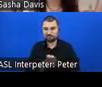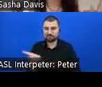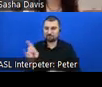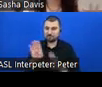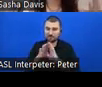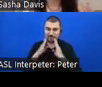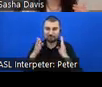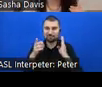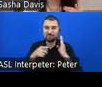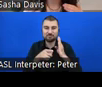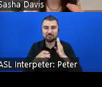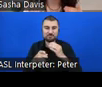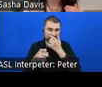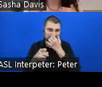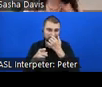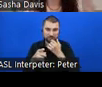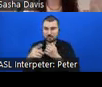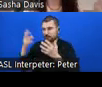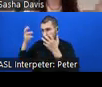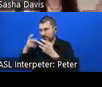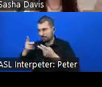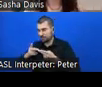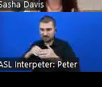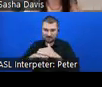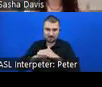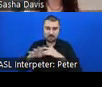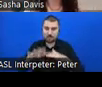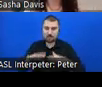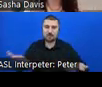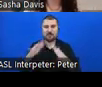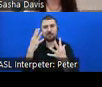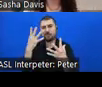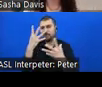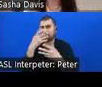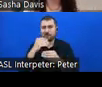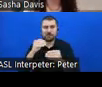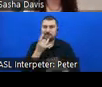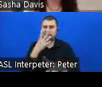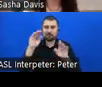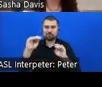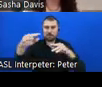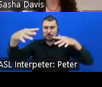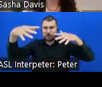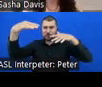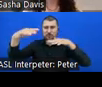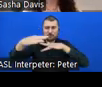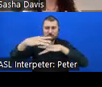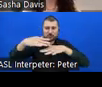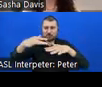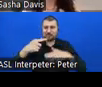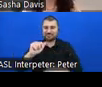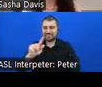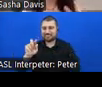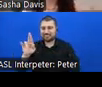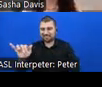suddenly you go from a rather dark little space into this beautiful illuminated gallery with this